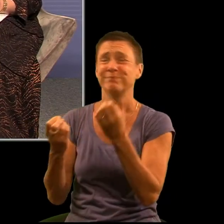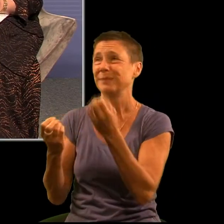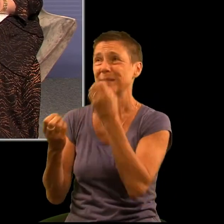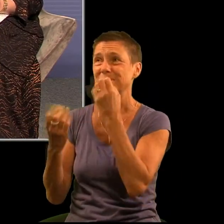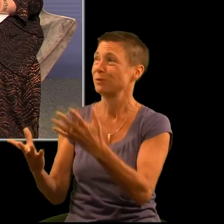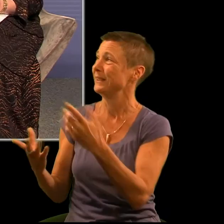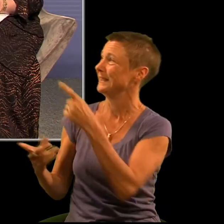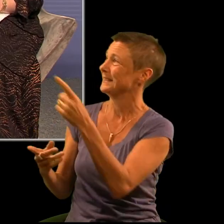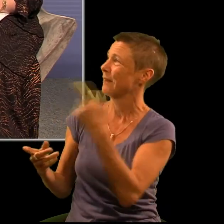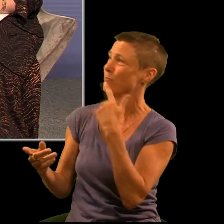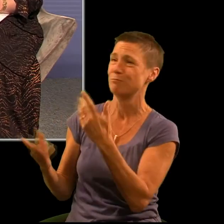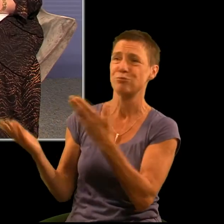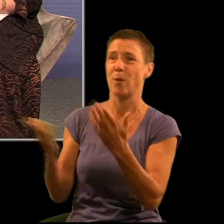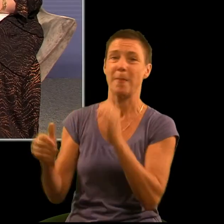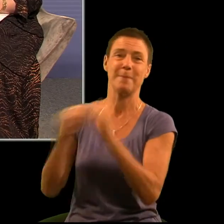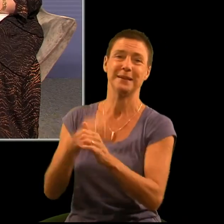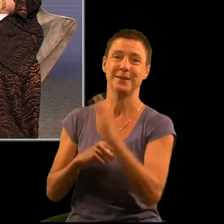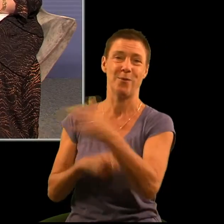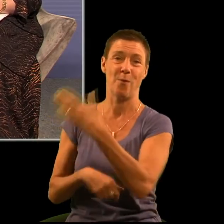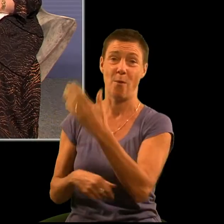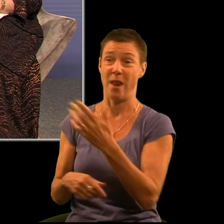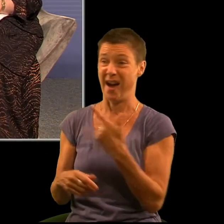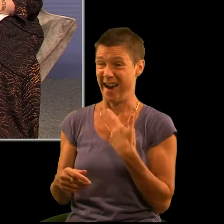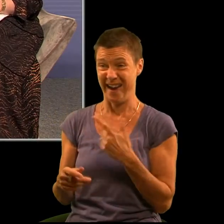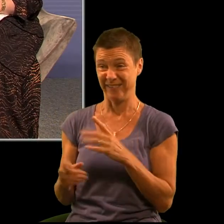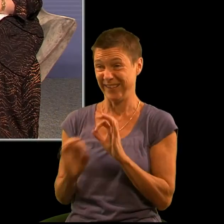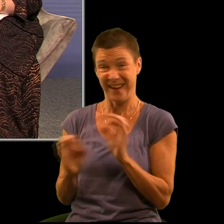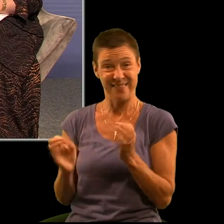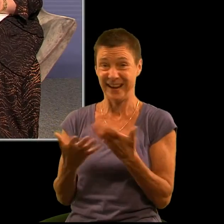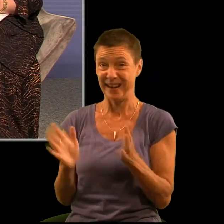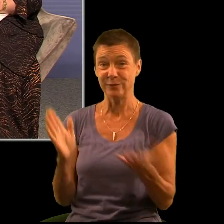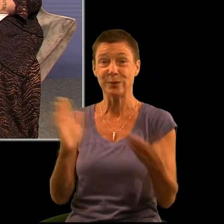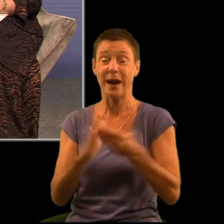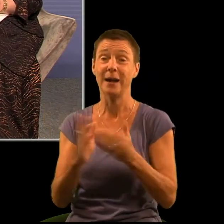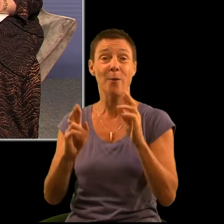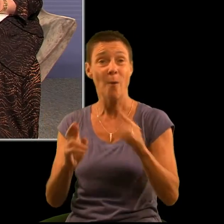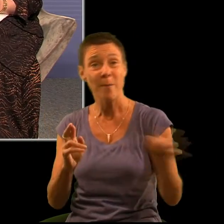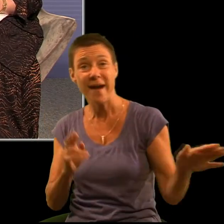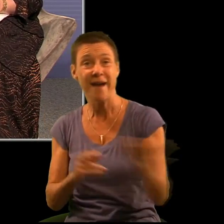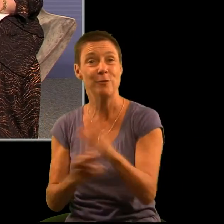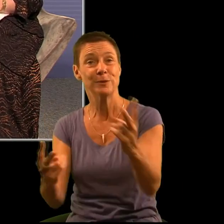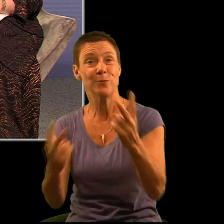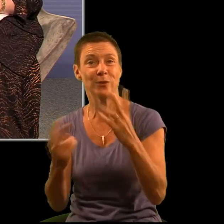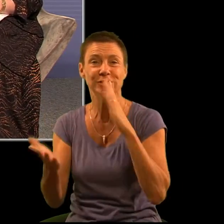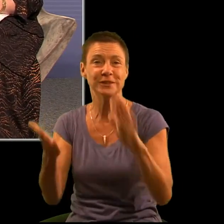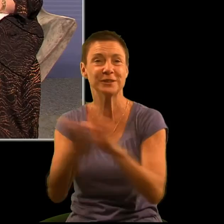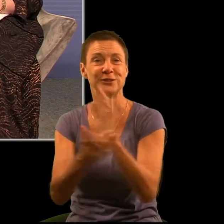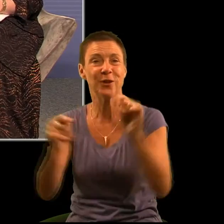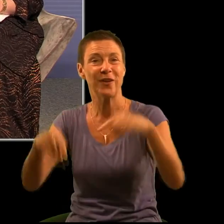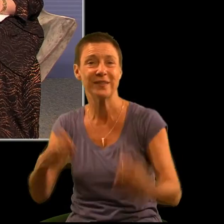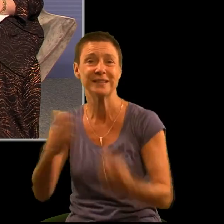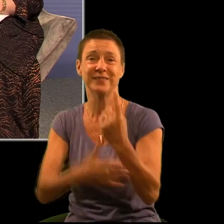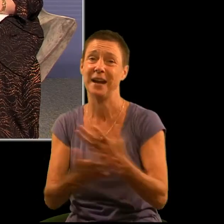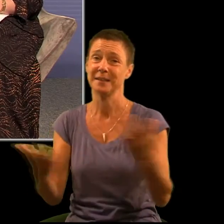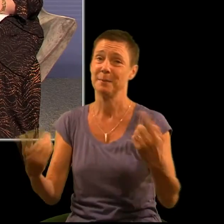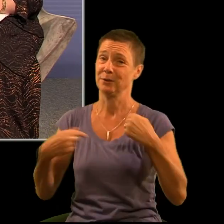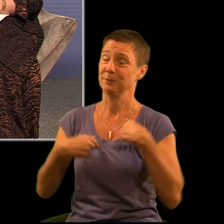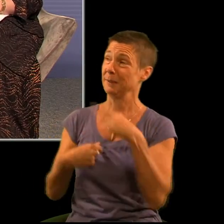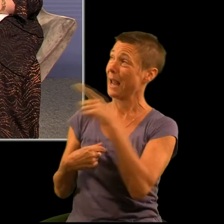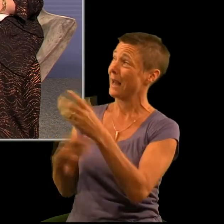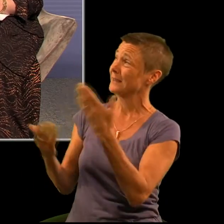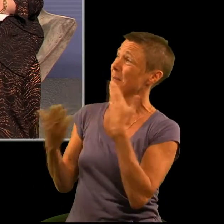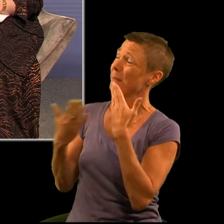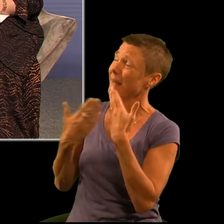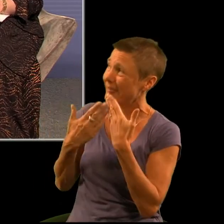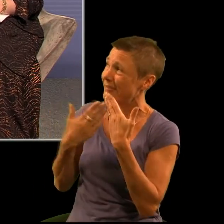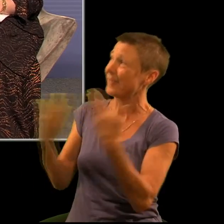in all of you. And there's nothing left for me to say, but I hope everybody listening has enjoyed this event as much as I have. And a